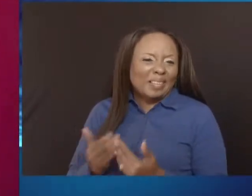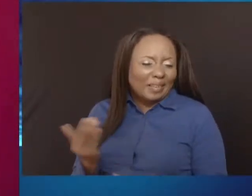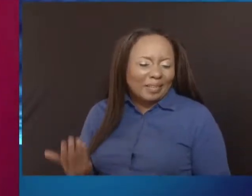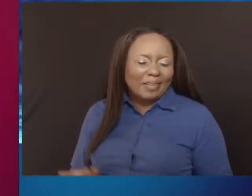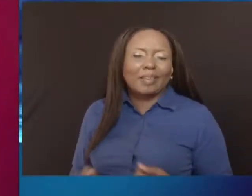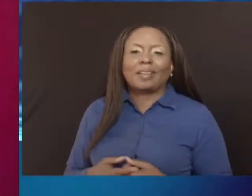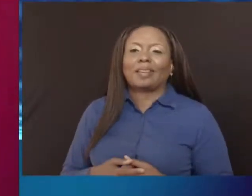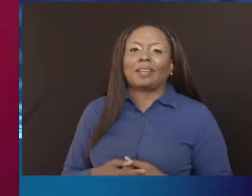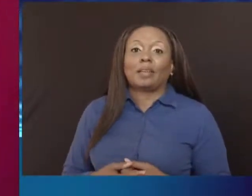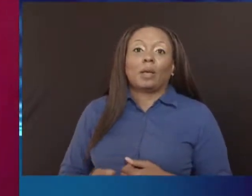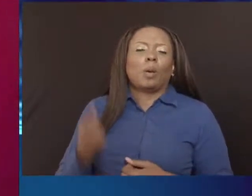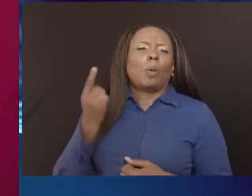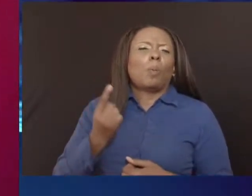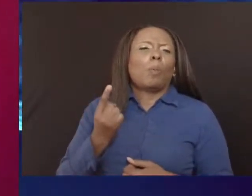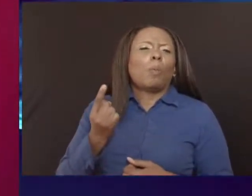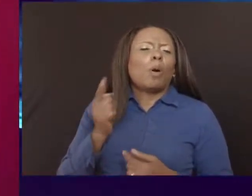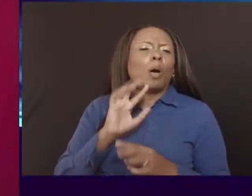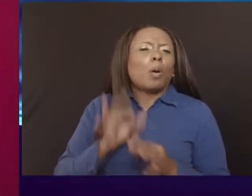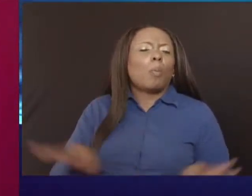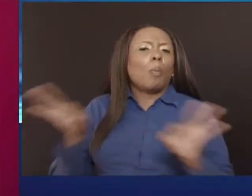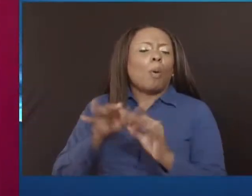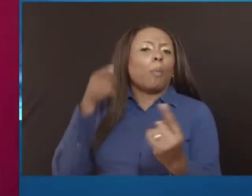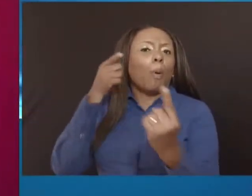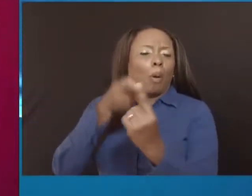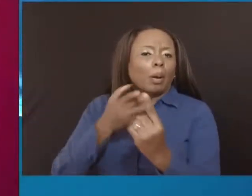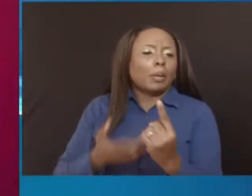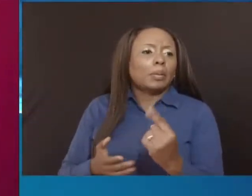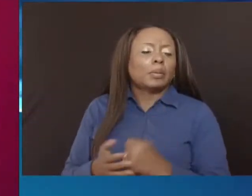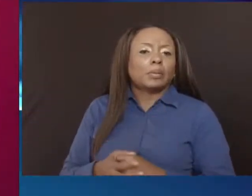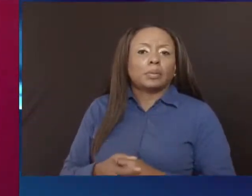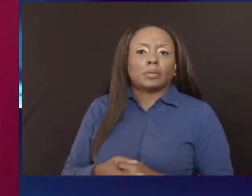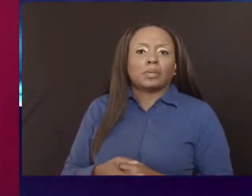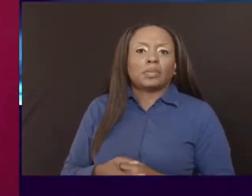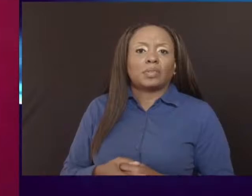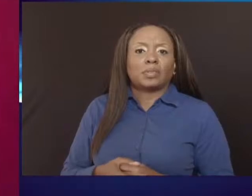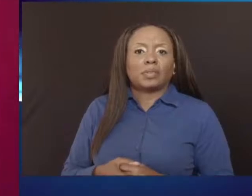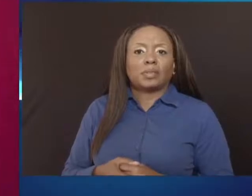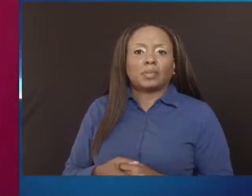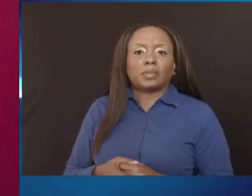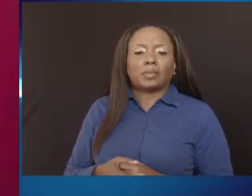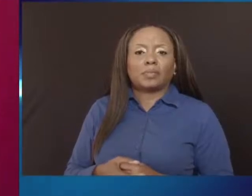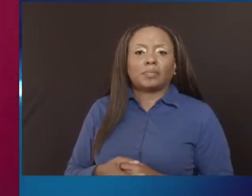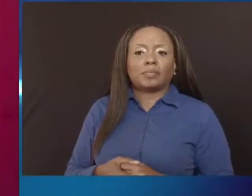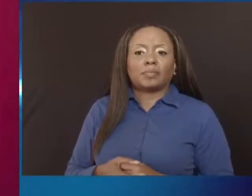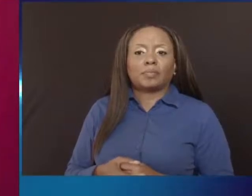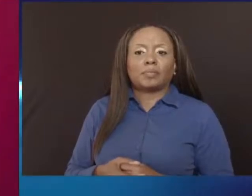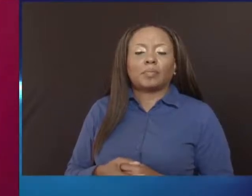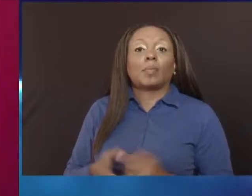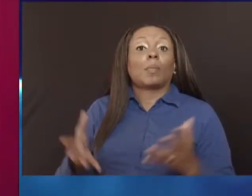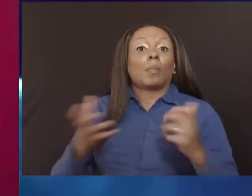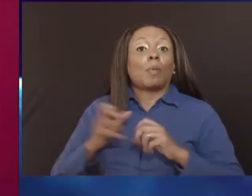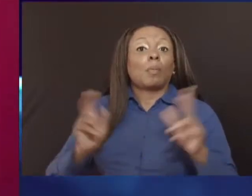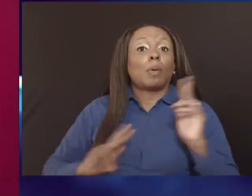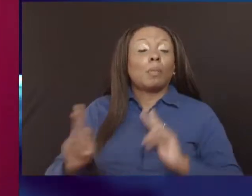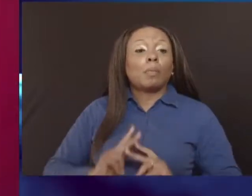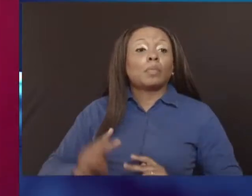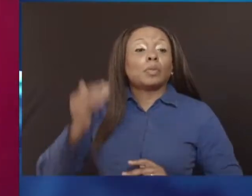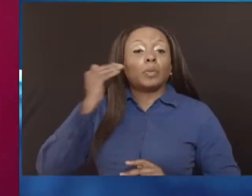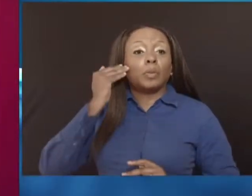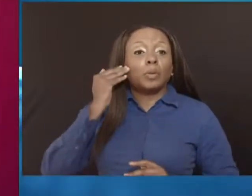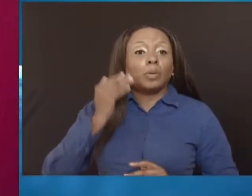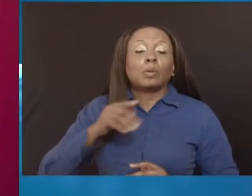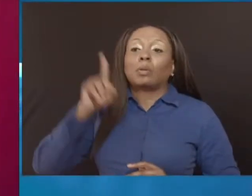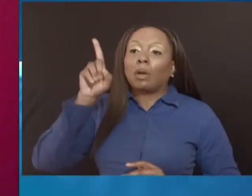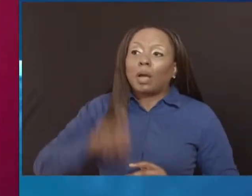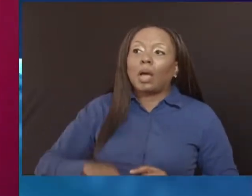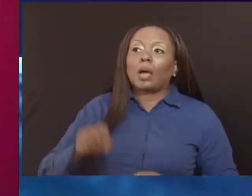to reiterate that came out in her presentation is the understanding that is required of persons and the cooperation of persons as to what we're